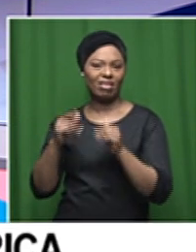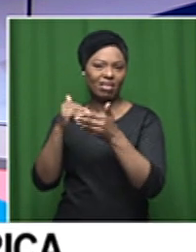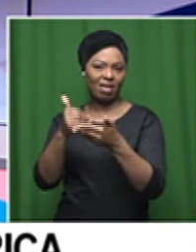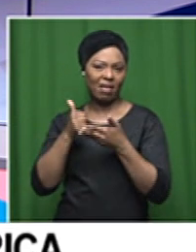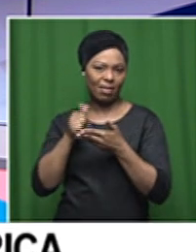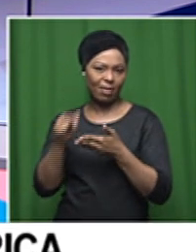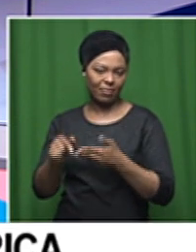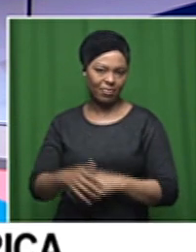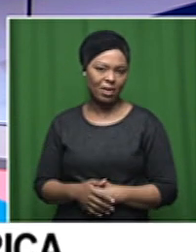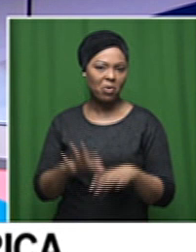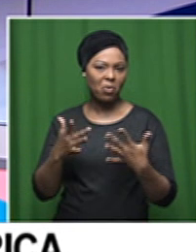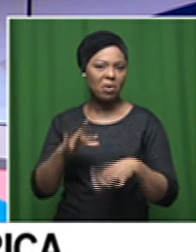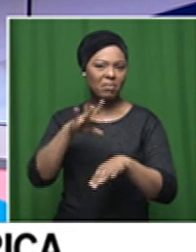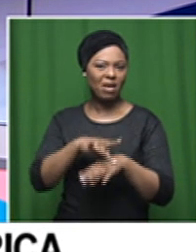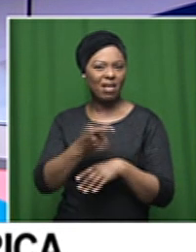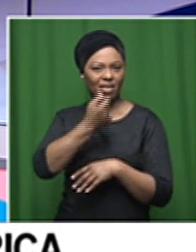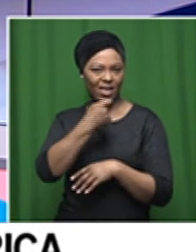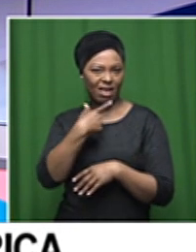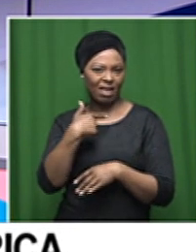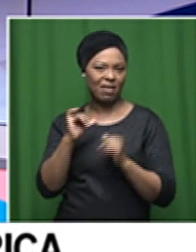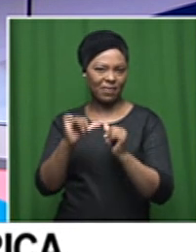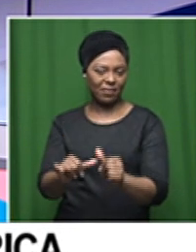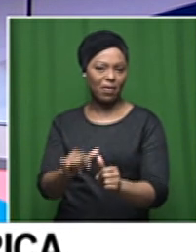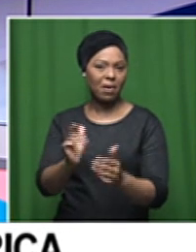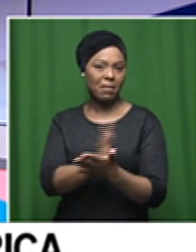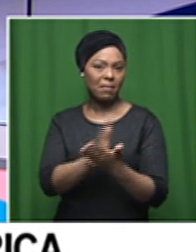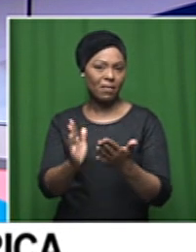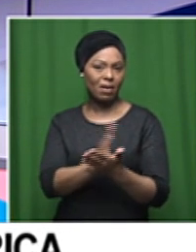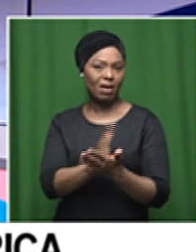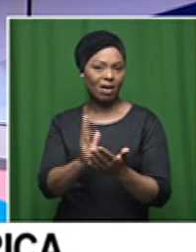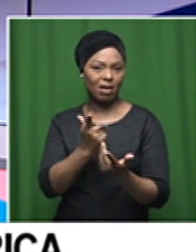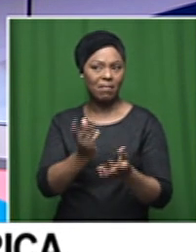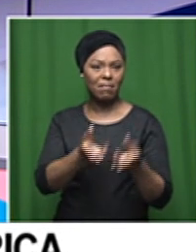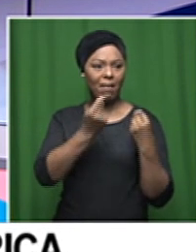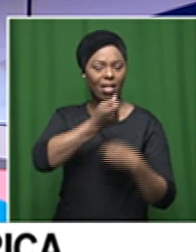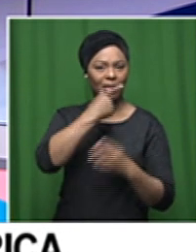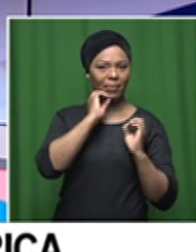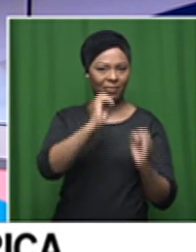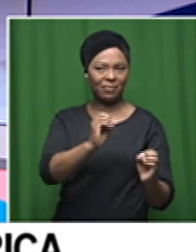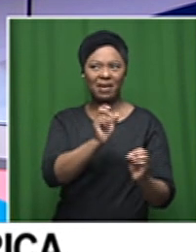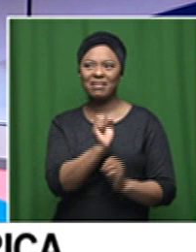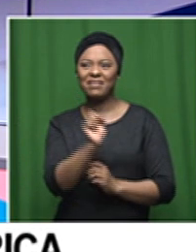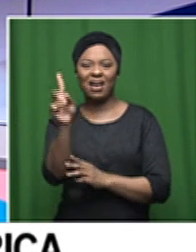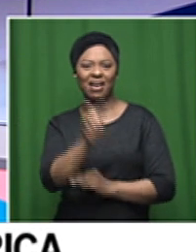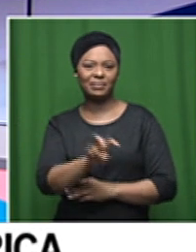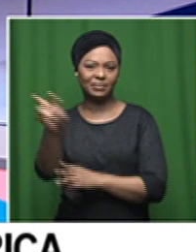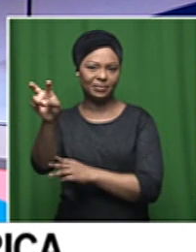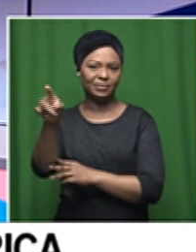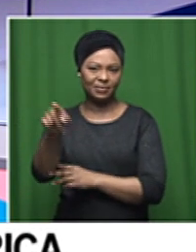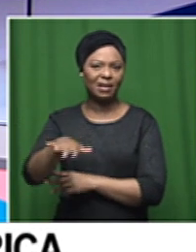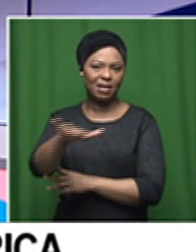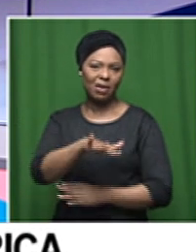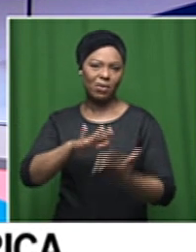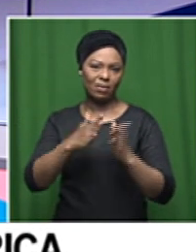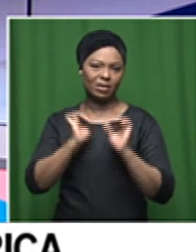treatment of their chronic conditions because of insufficient and inadequate health services to the communities and in the communities that they live in. Now,